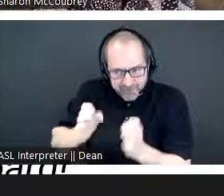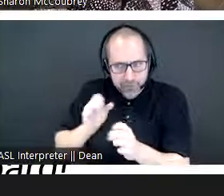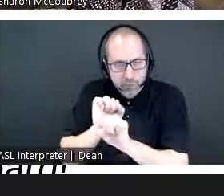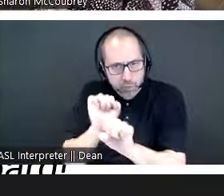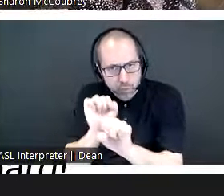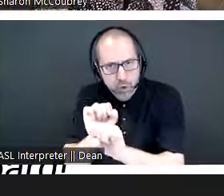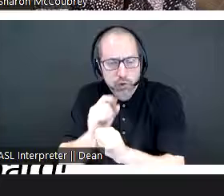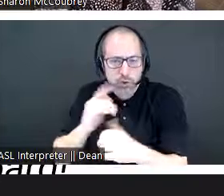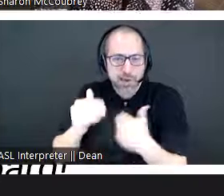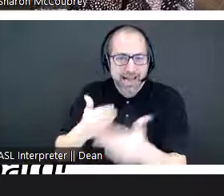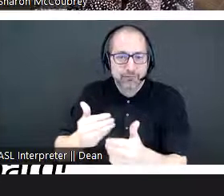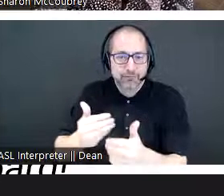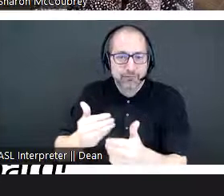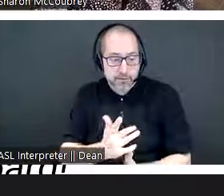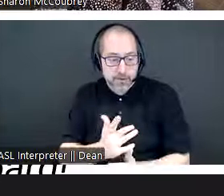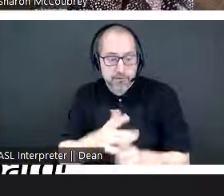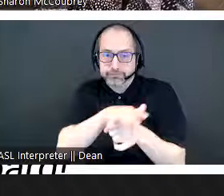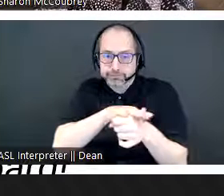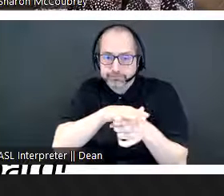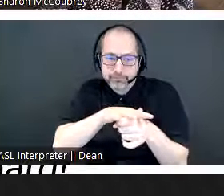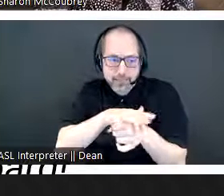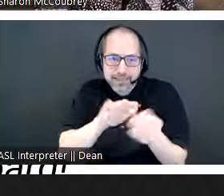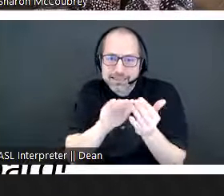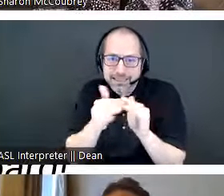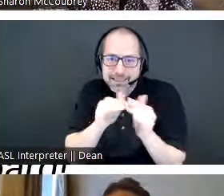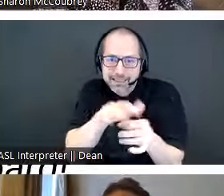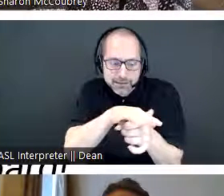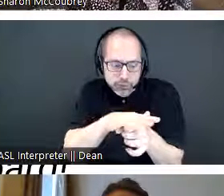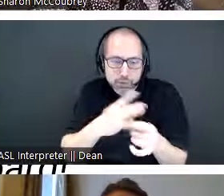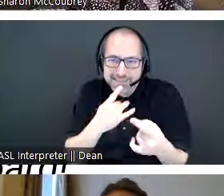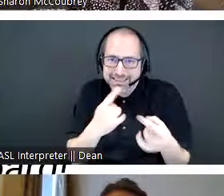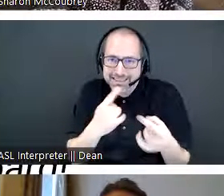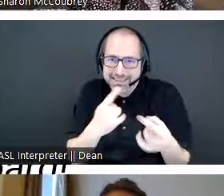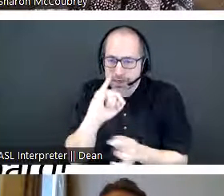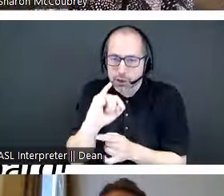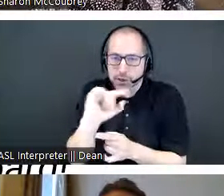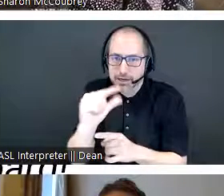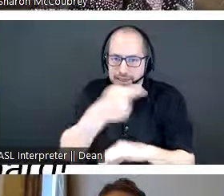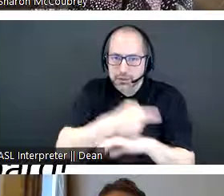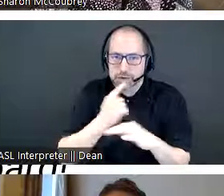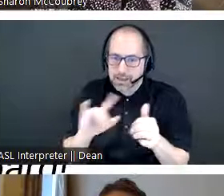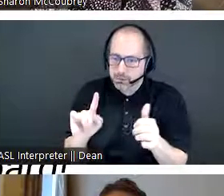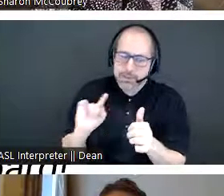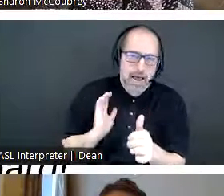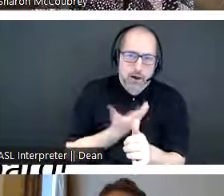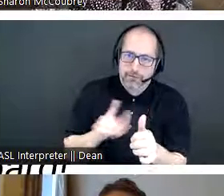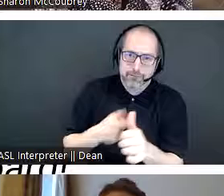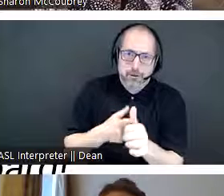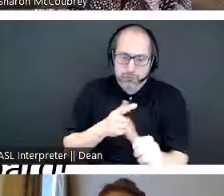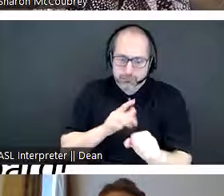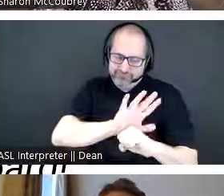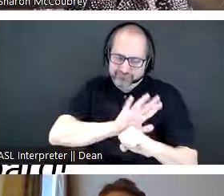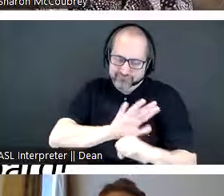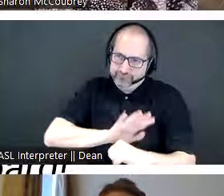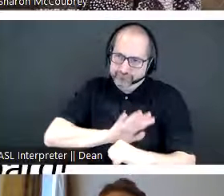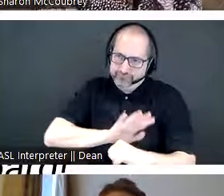municipalities declare an intergenerational day was the first effort. And so Sharon and some volunteers